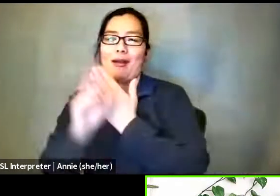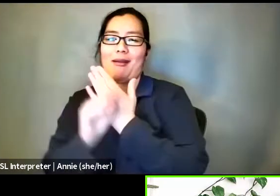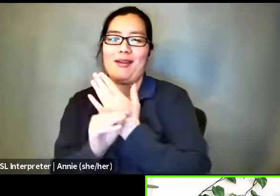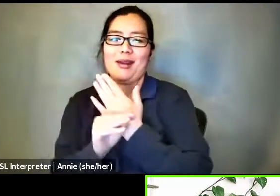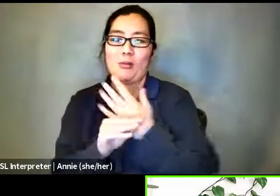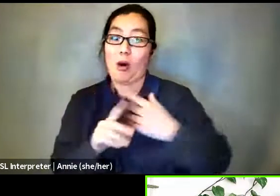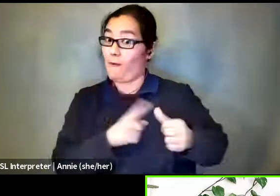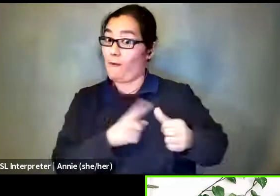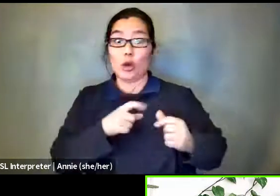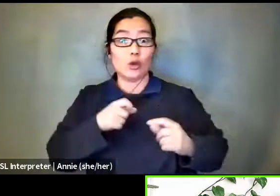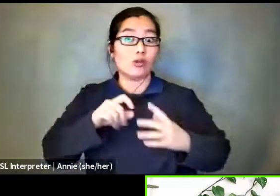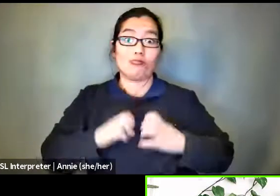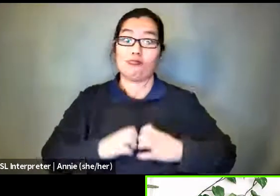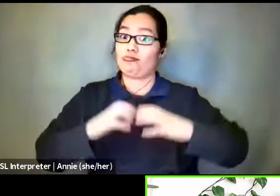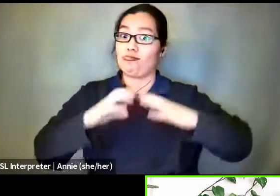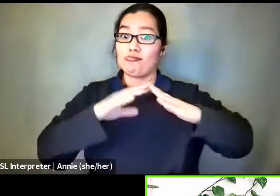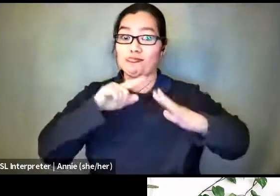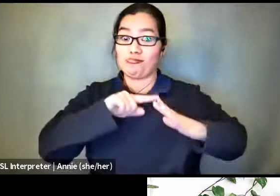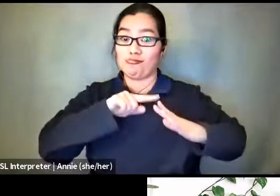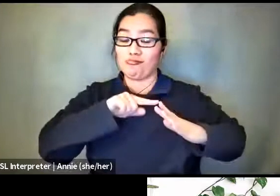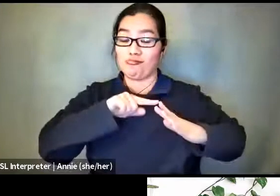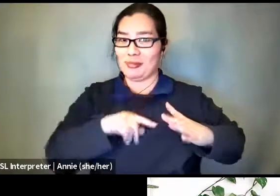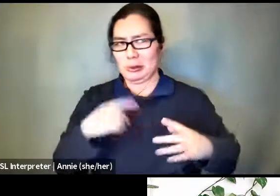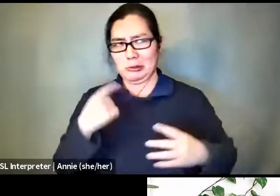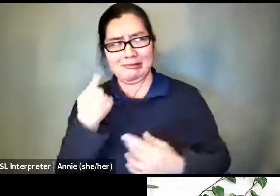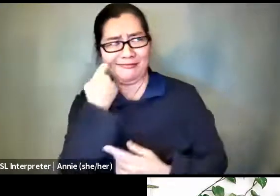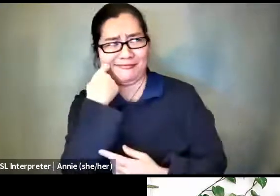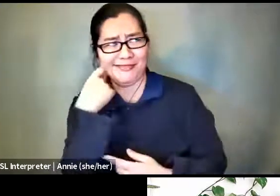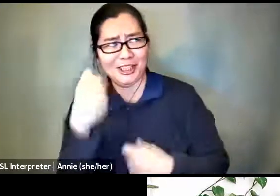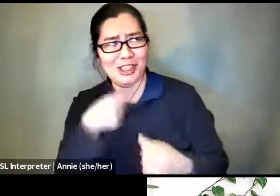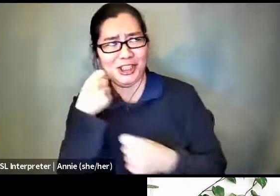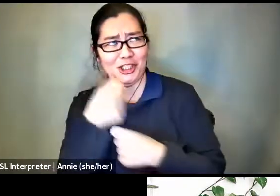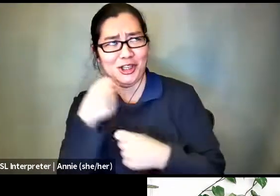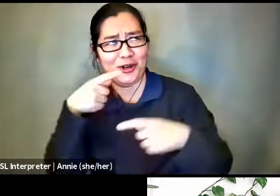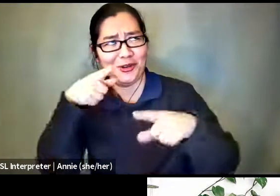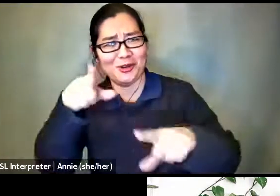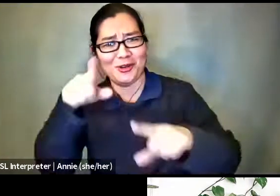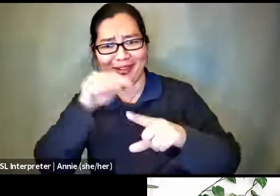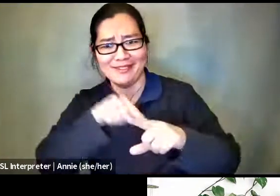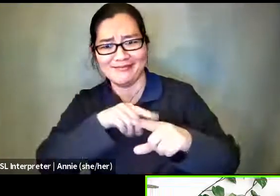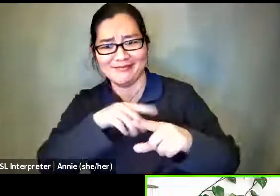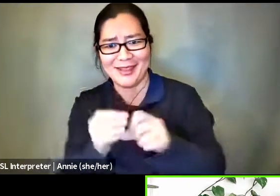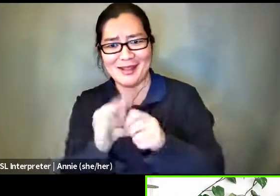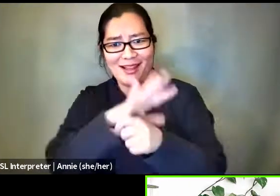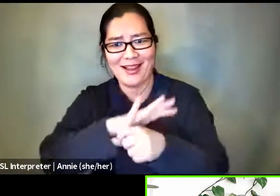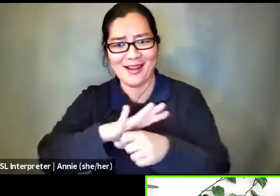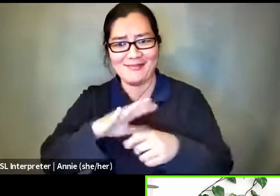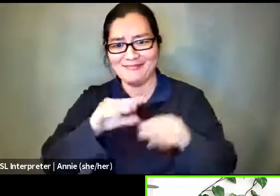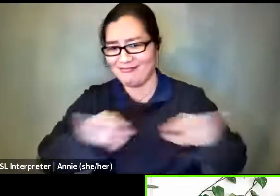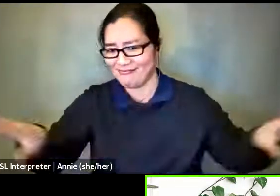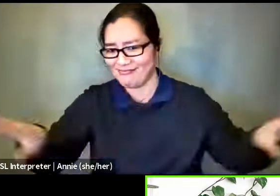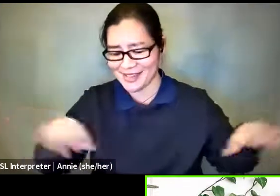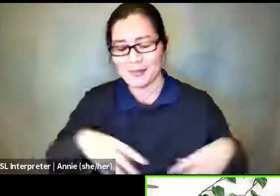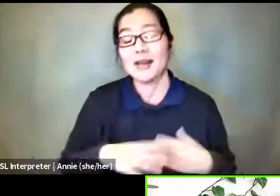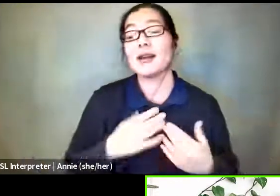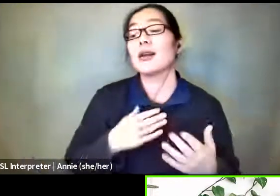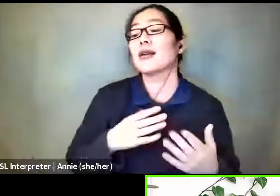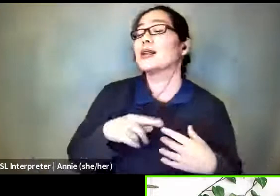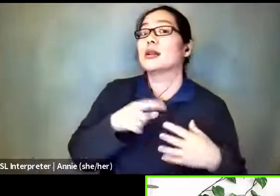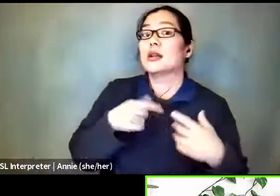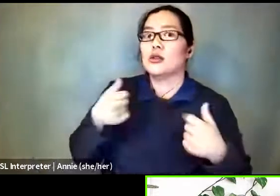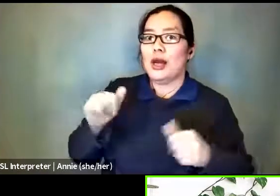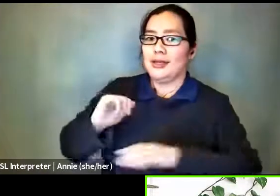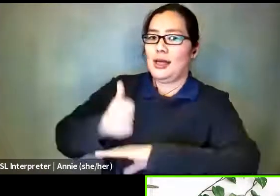year, which is during this pandemic, using Spiro robots, Arduinos, all the servo